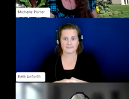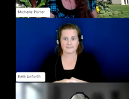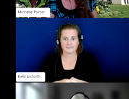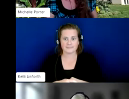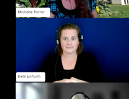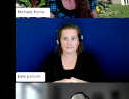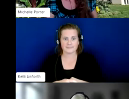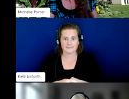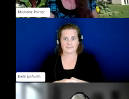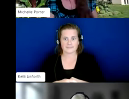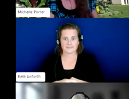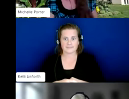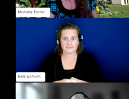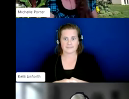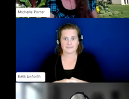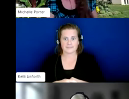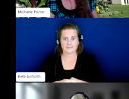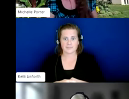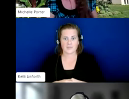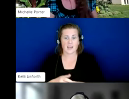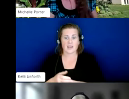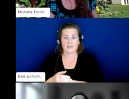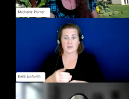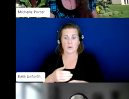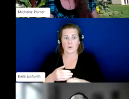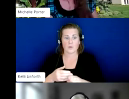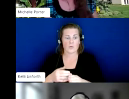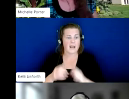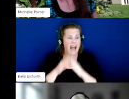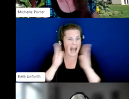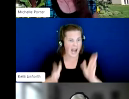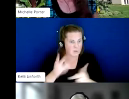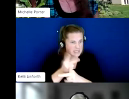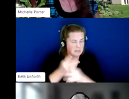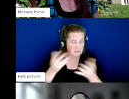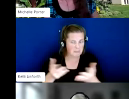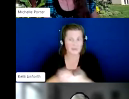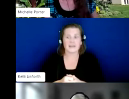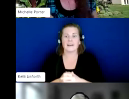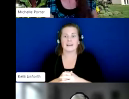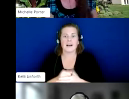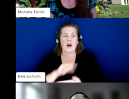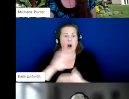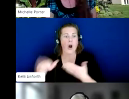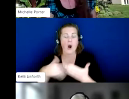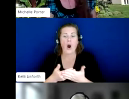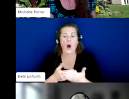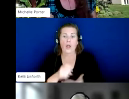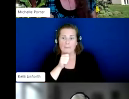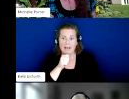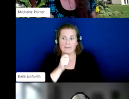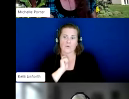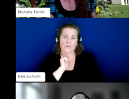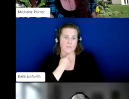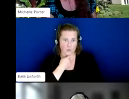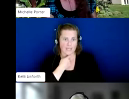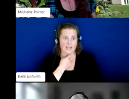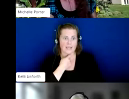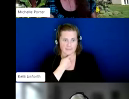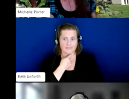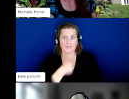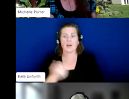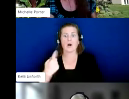Just a couple logistics before we get going. All attendees' microphones will be muted. As I mentioned before, we